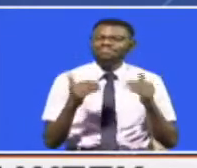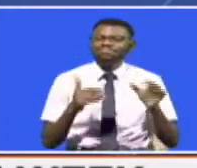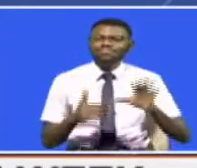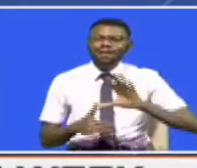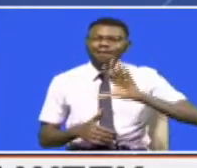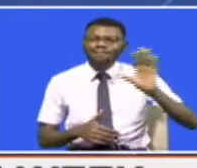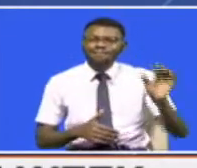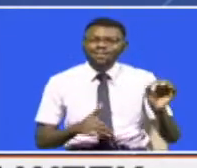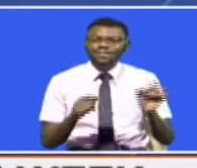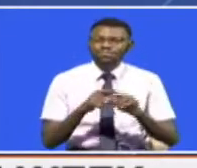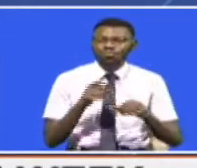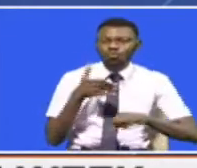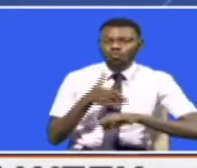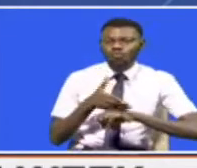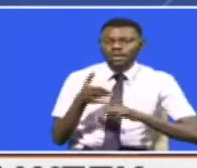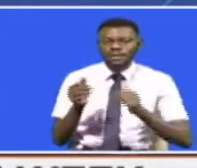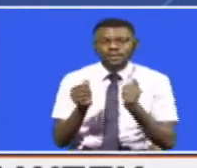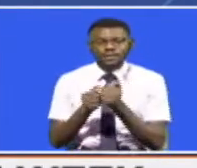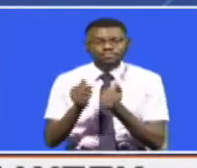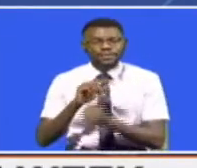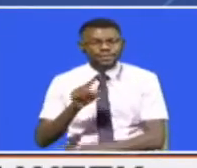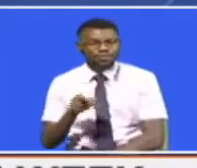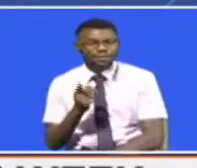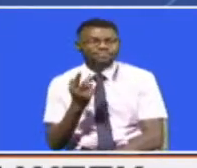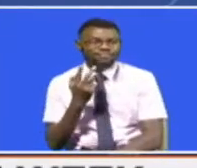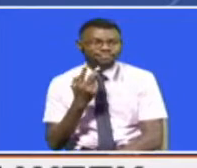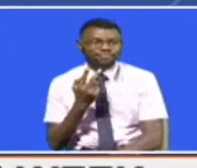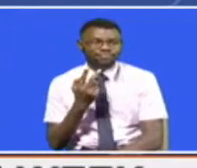over 110,000 kilometers of fiber. So